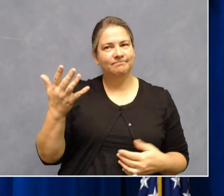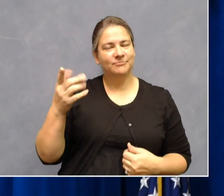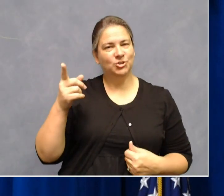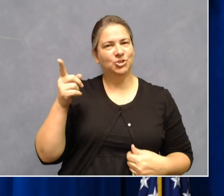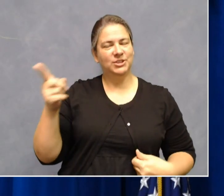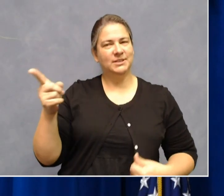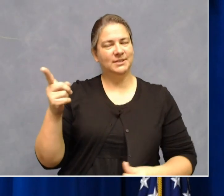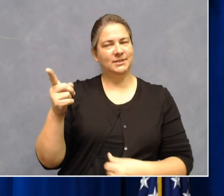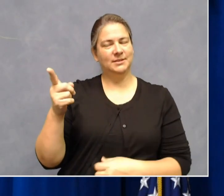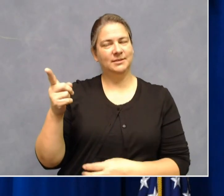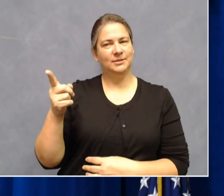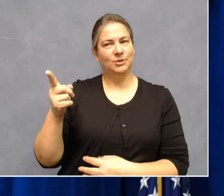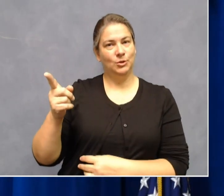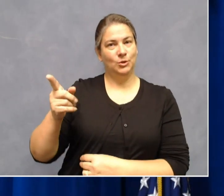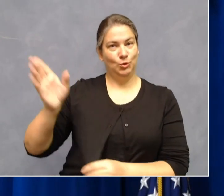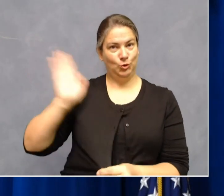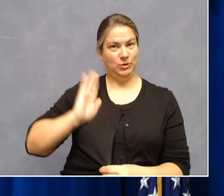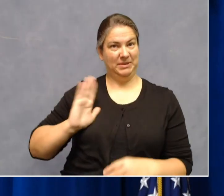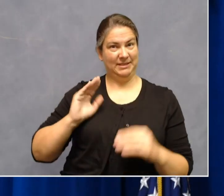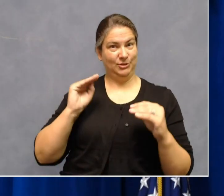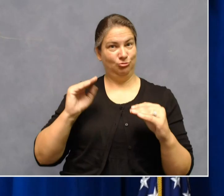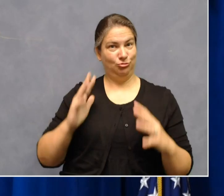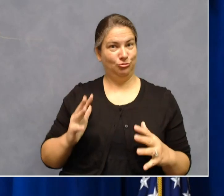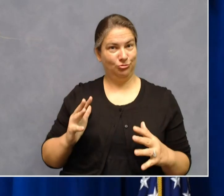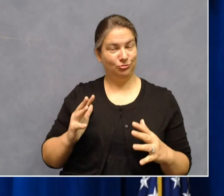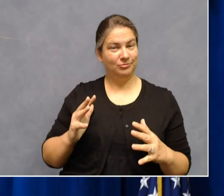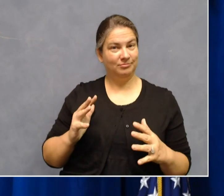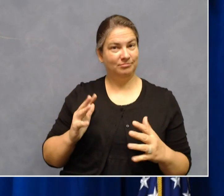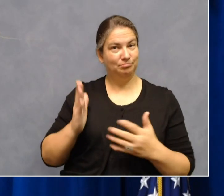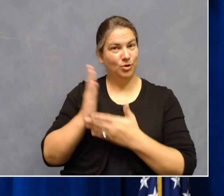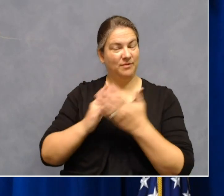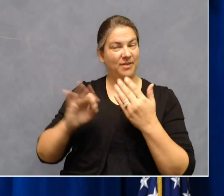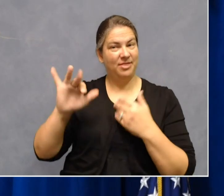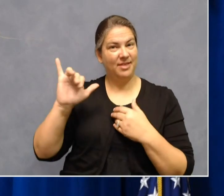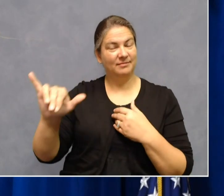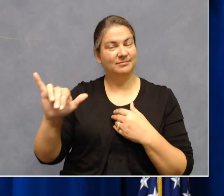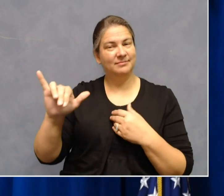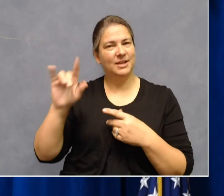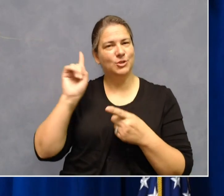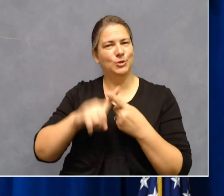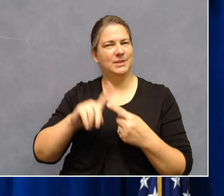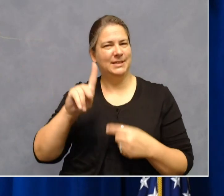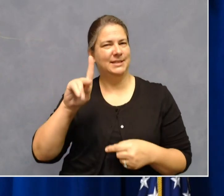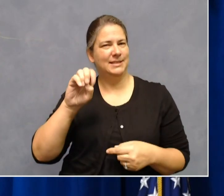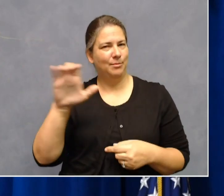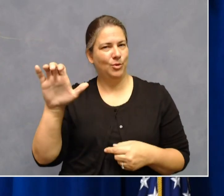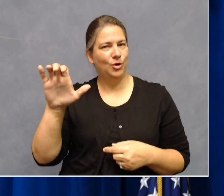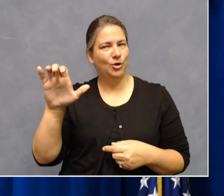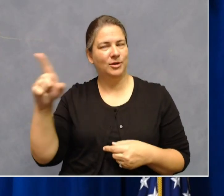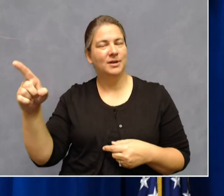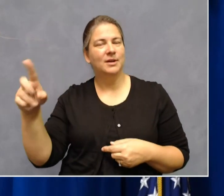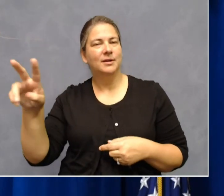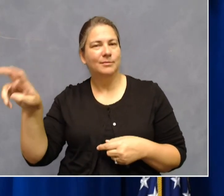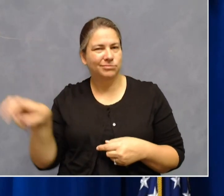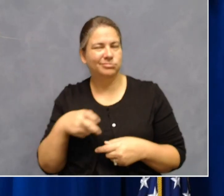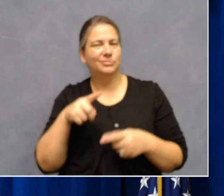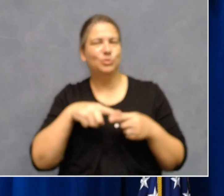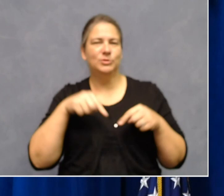until December, as a part of this administration and as our Lieutenant Governor is just so